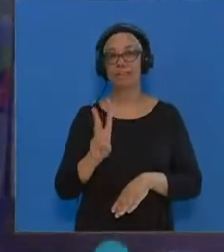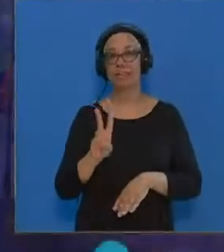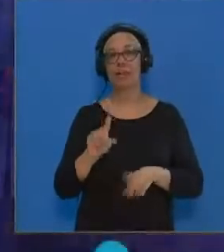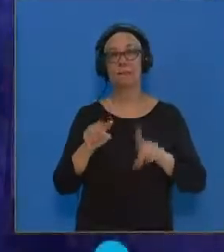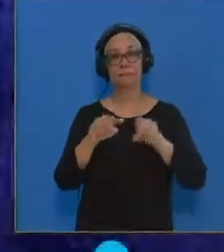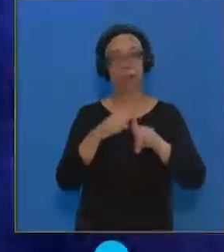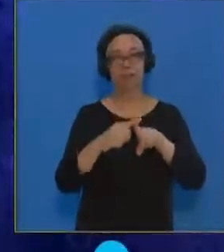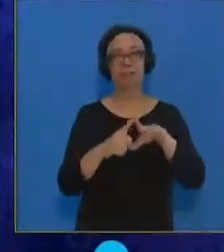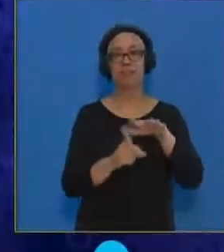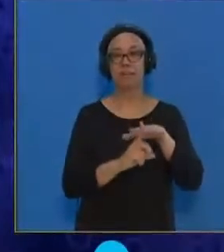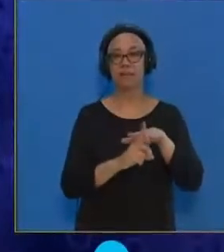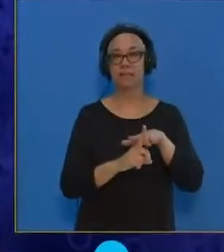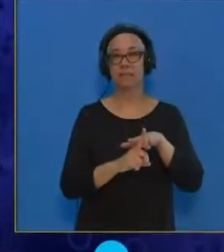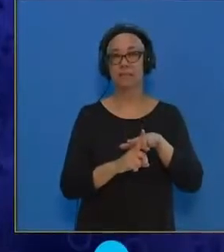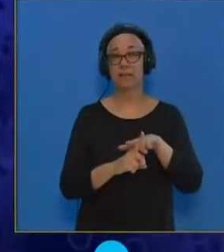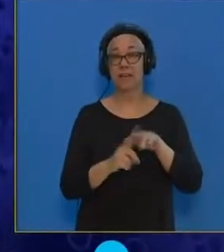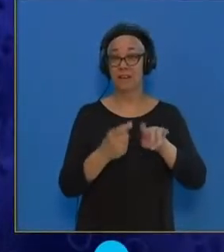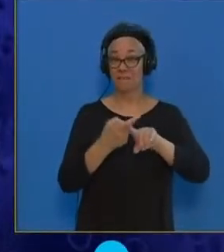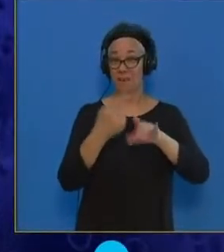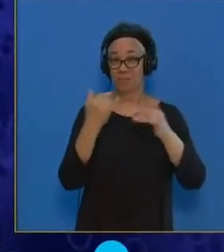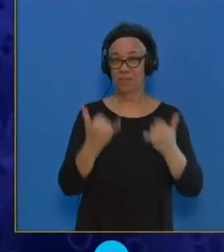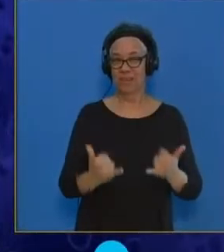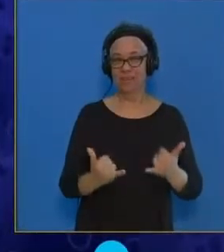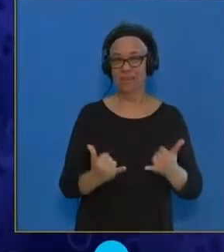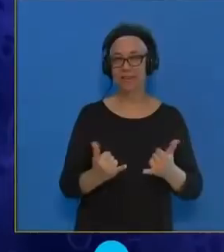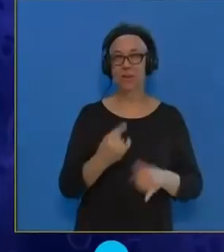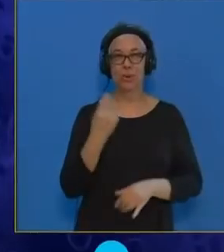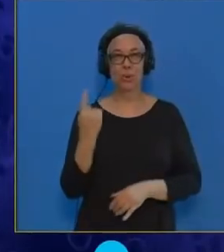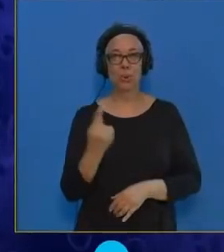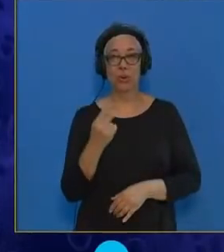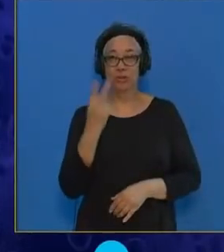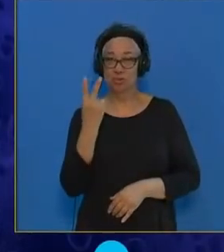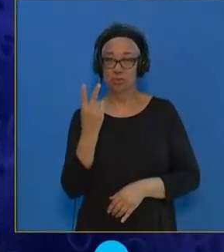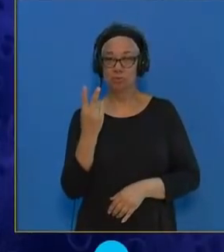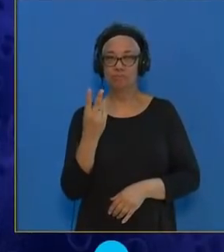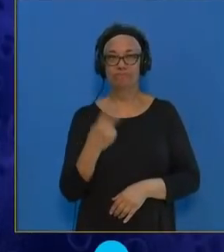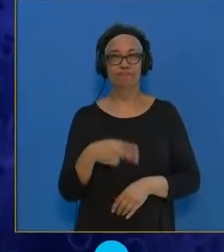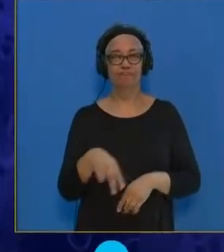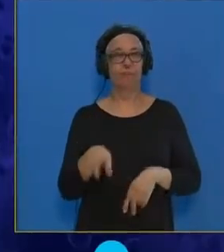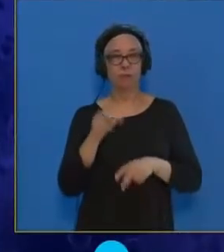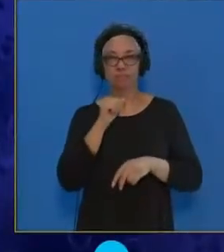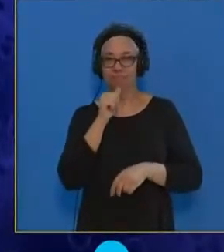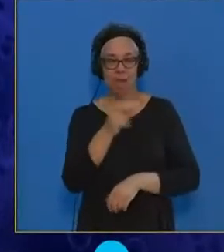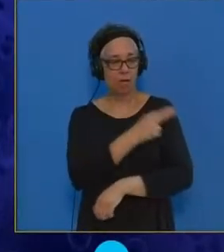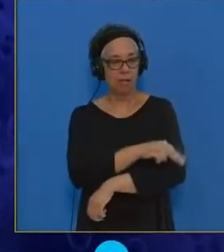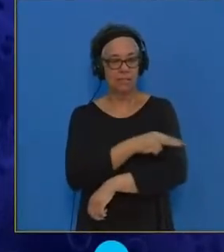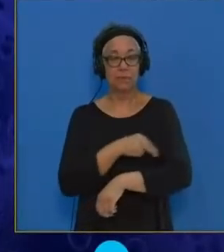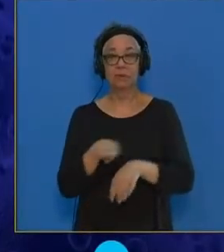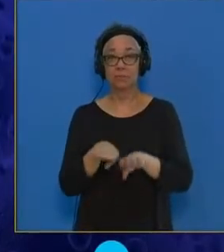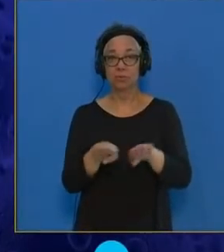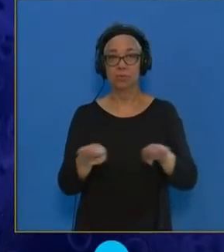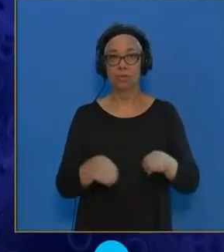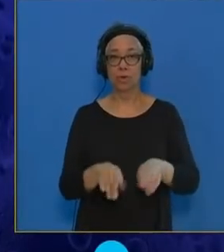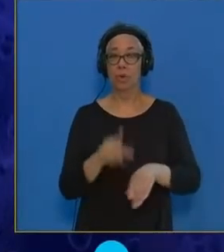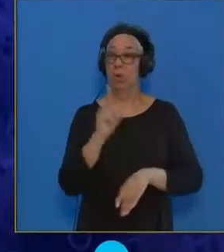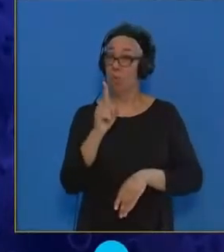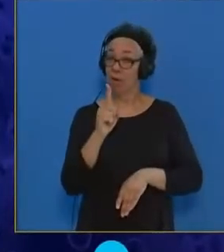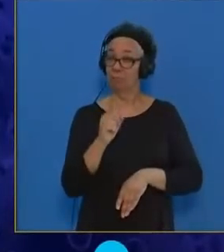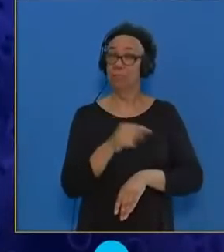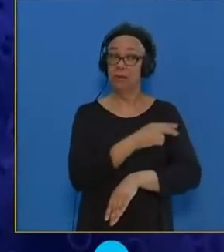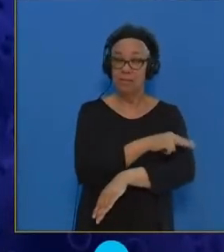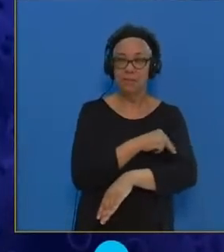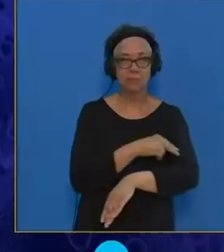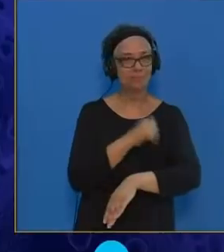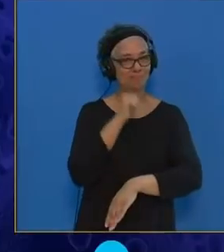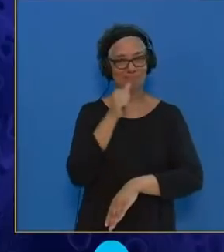positive cases, and as of today, we only have 2 active cases in Bermuda. One is currently in hospital, but not in